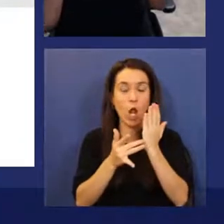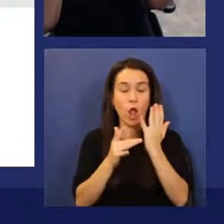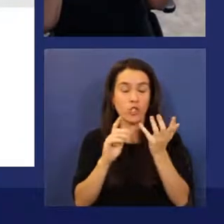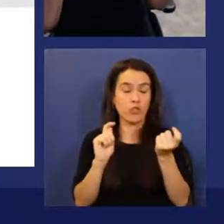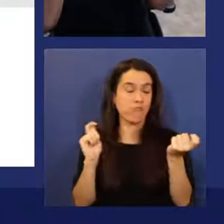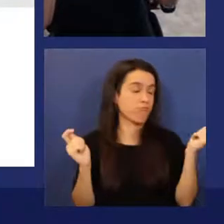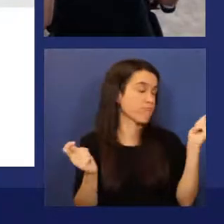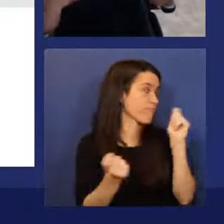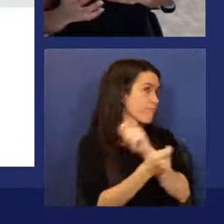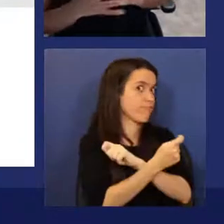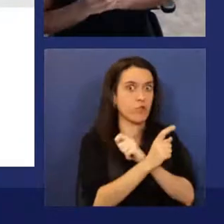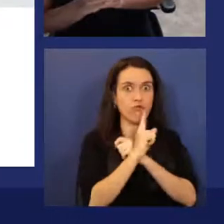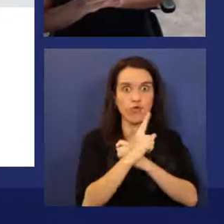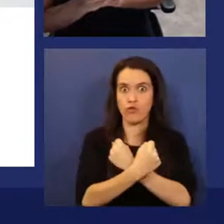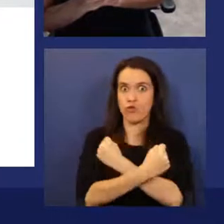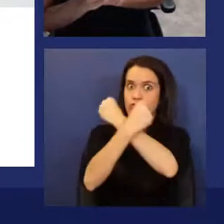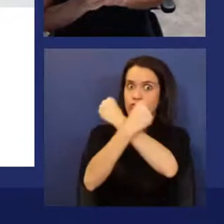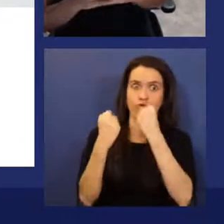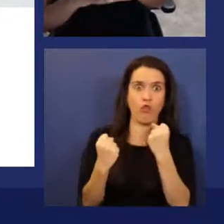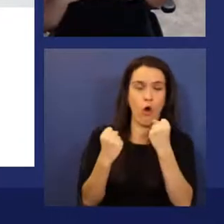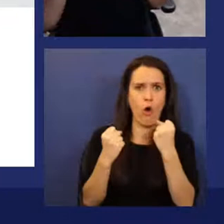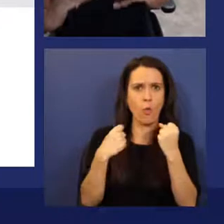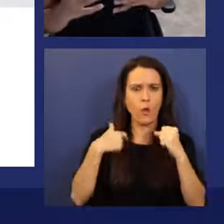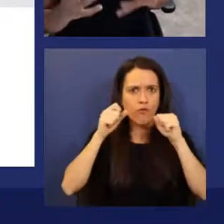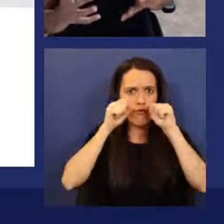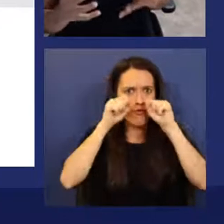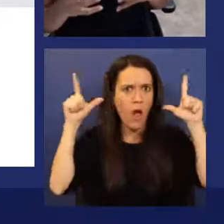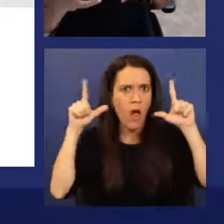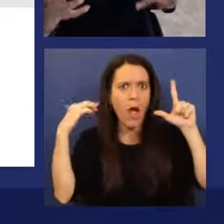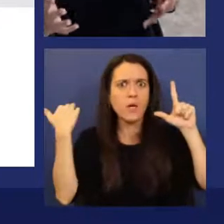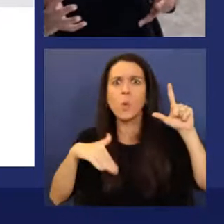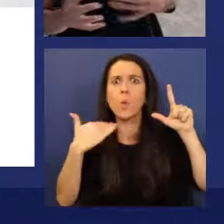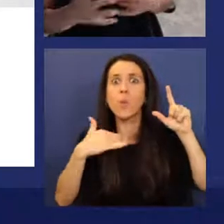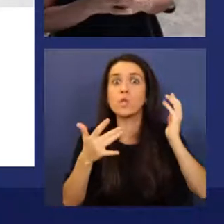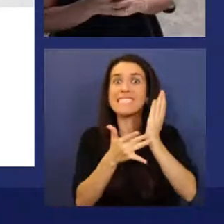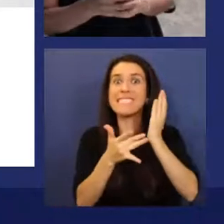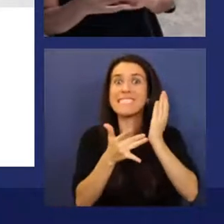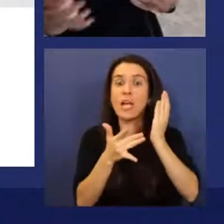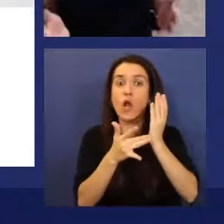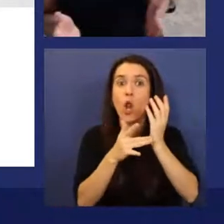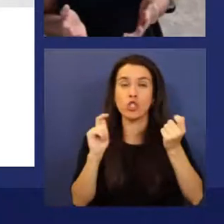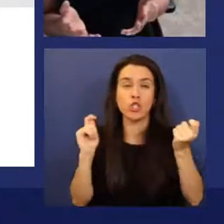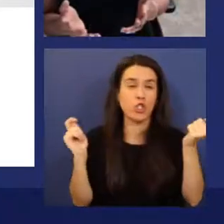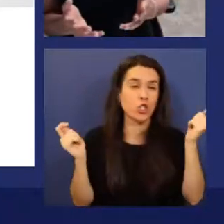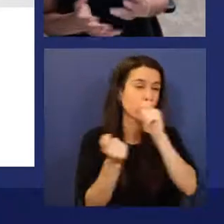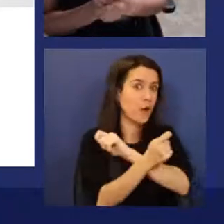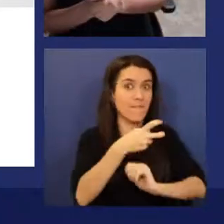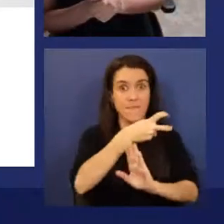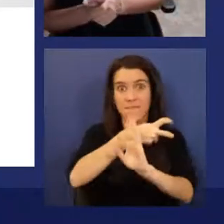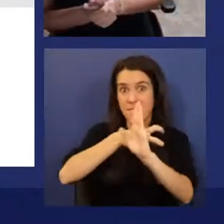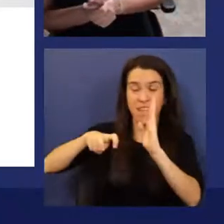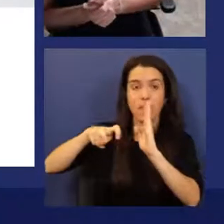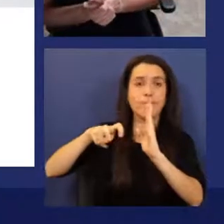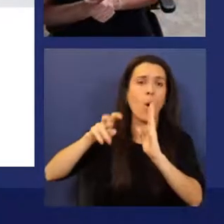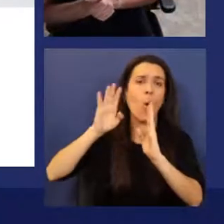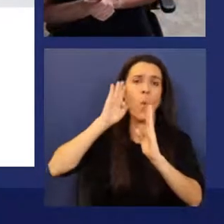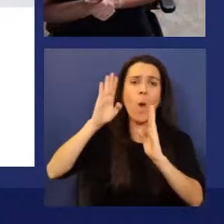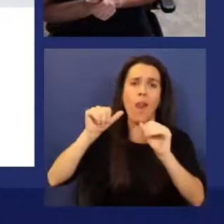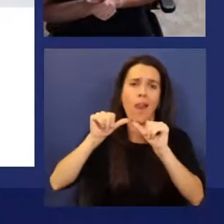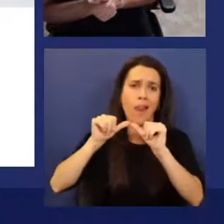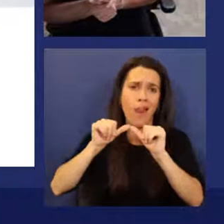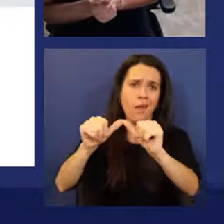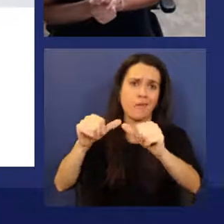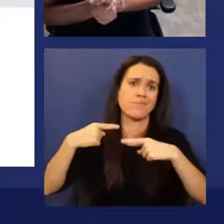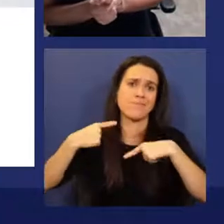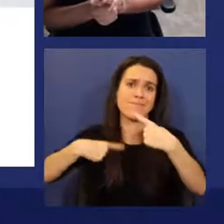seeing, we are slowly coming to realization that the technology shift that we are seeing is going to be permanent. In a lot